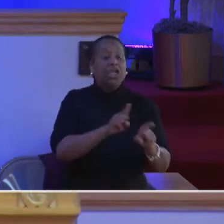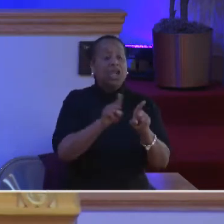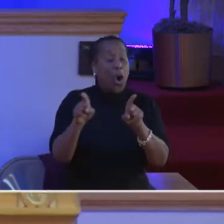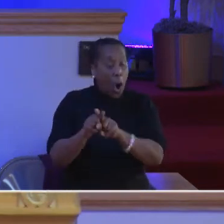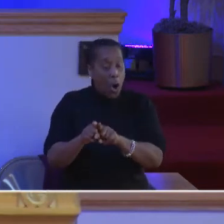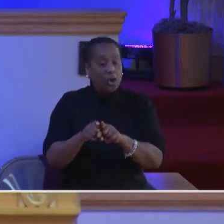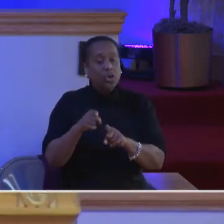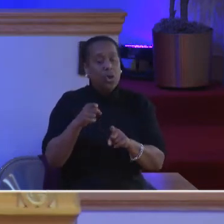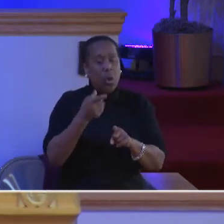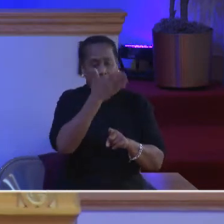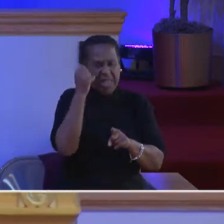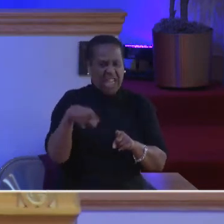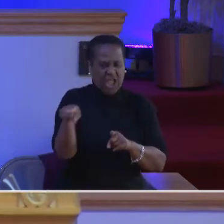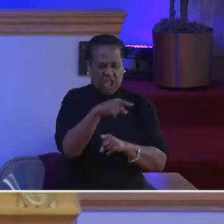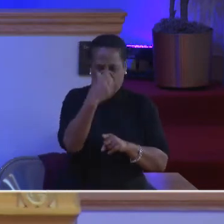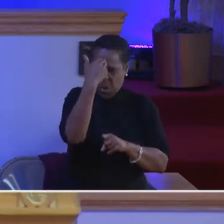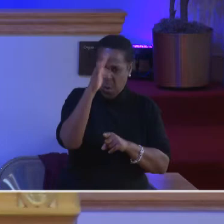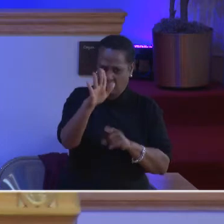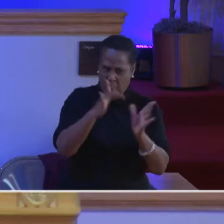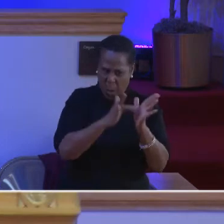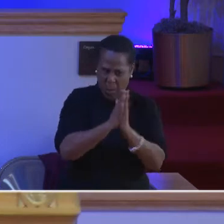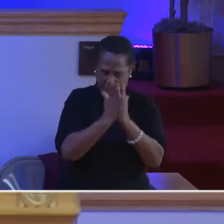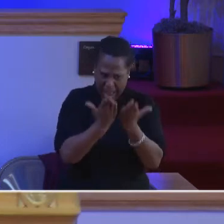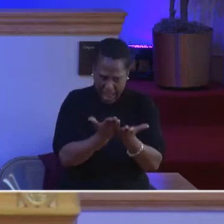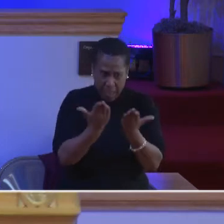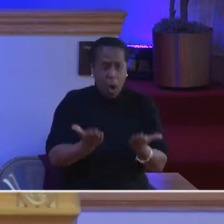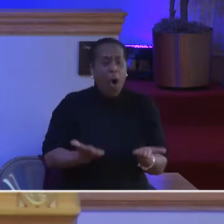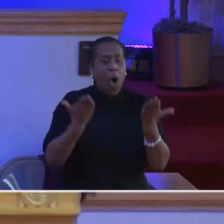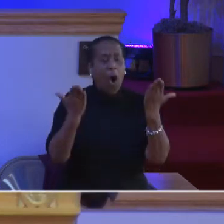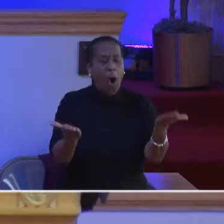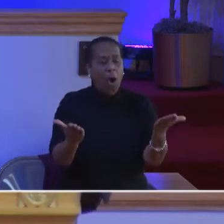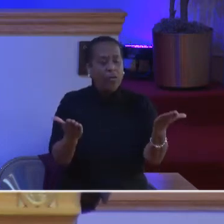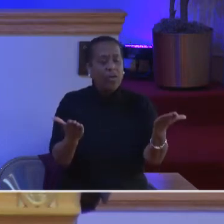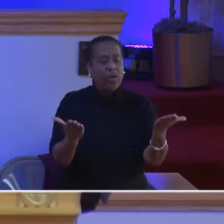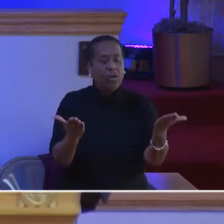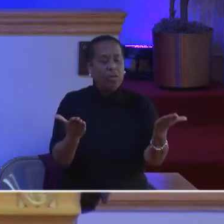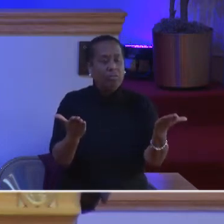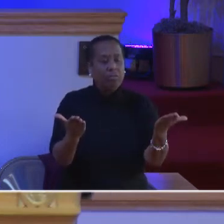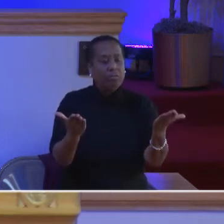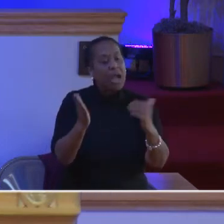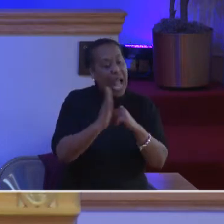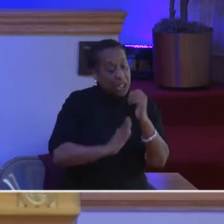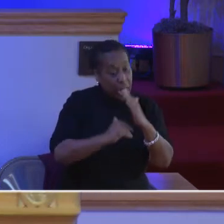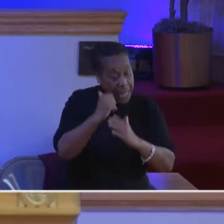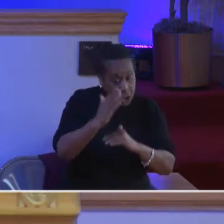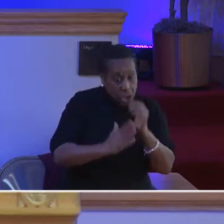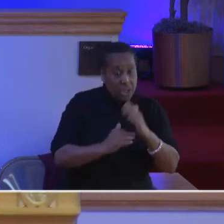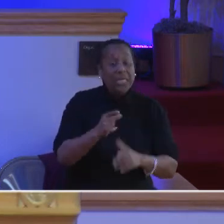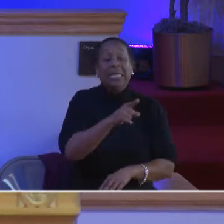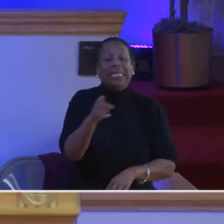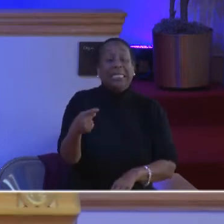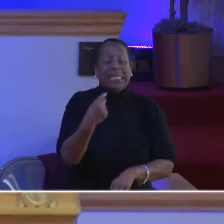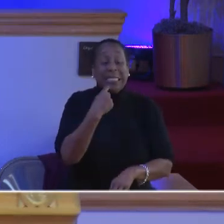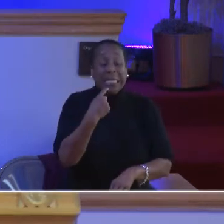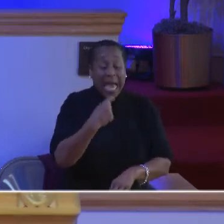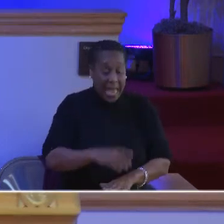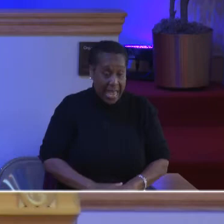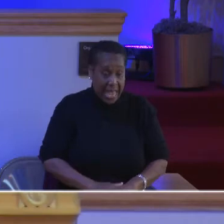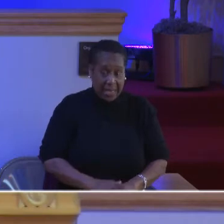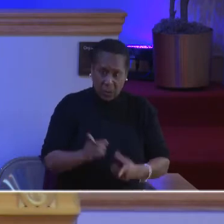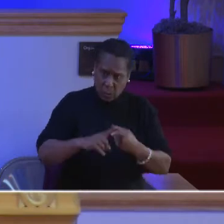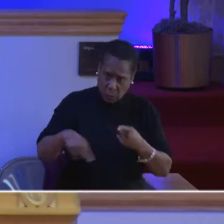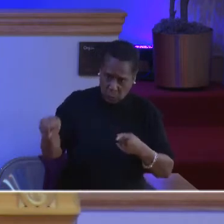also, because she knew her Bible, offered consolation. She says to